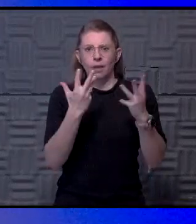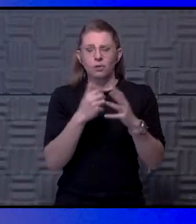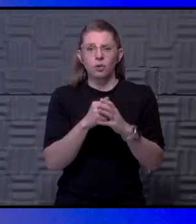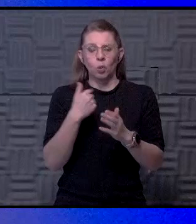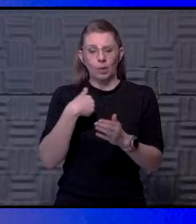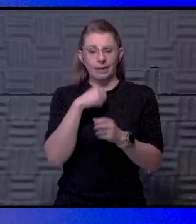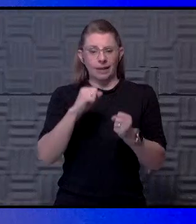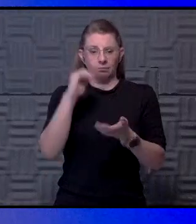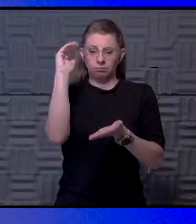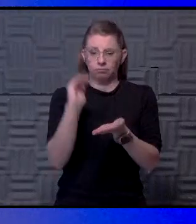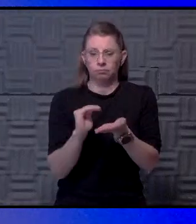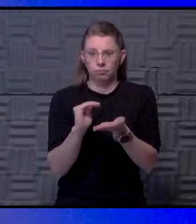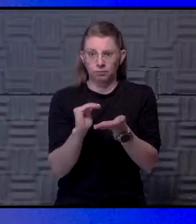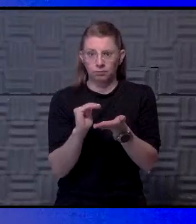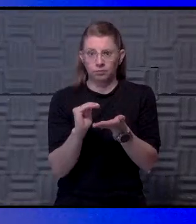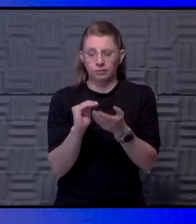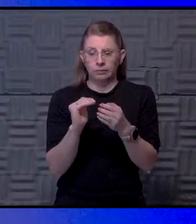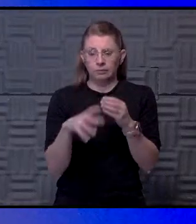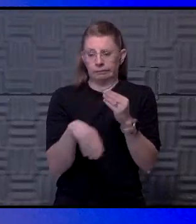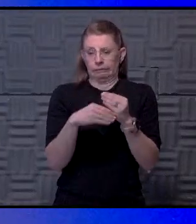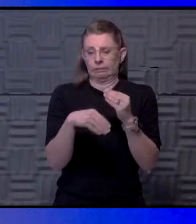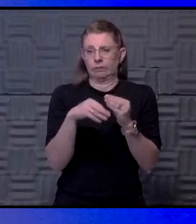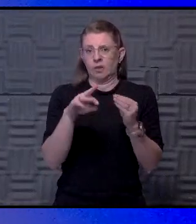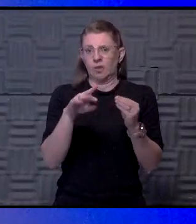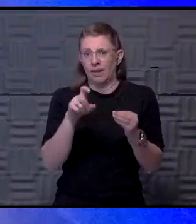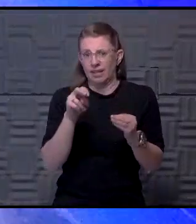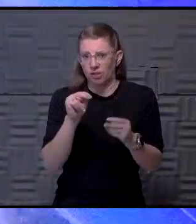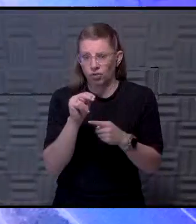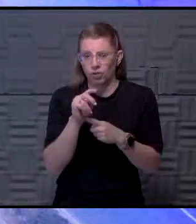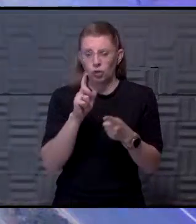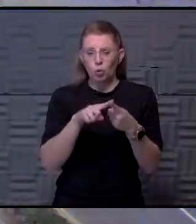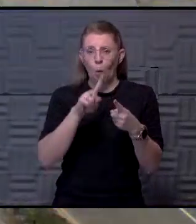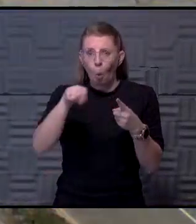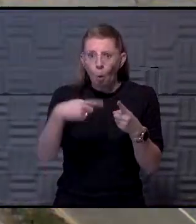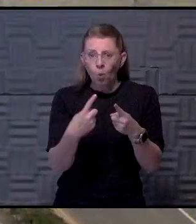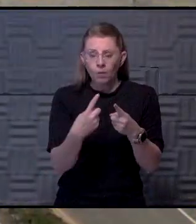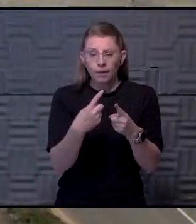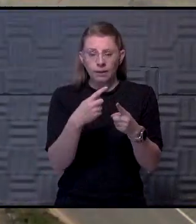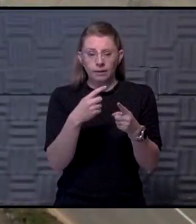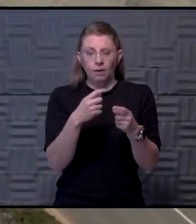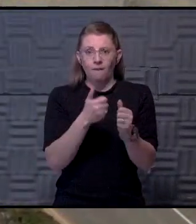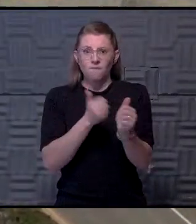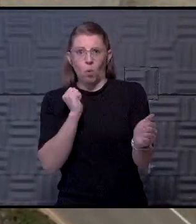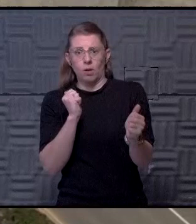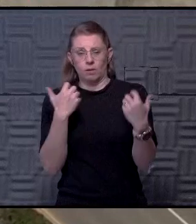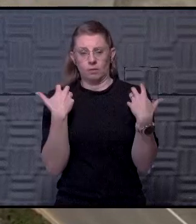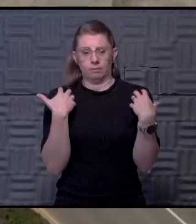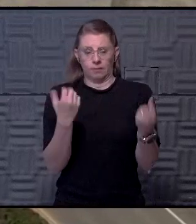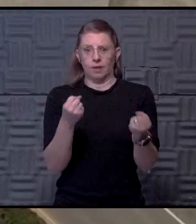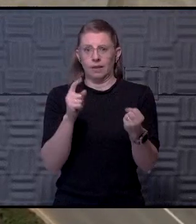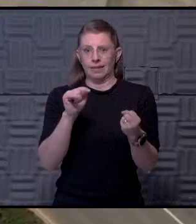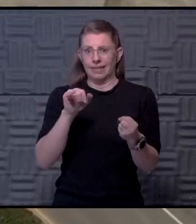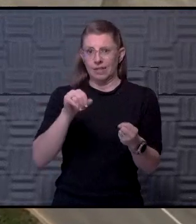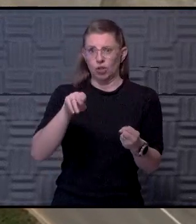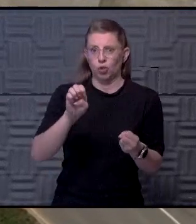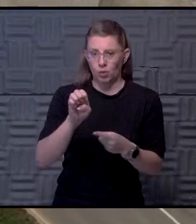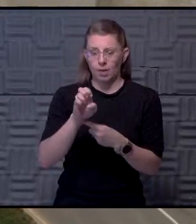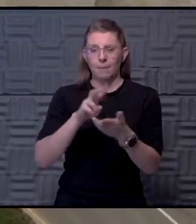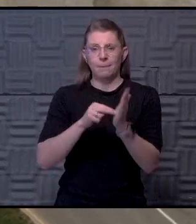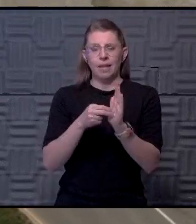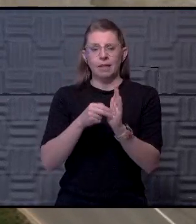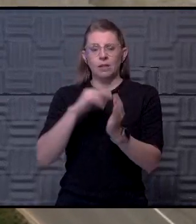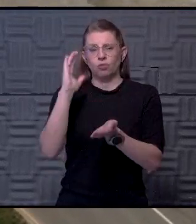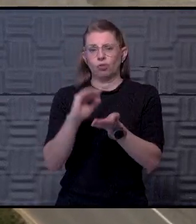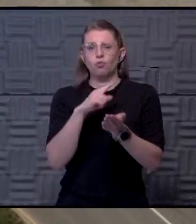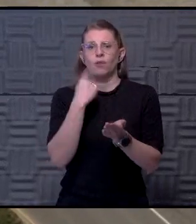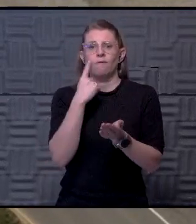or decrease the excess radiation to normal healthy tissues. And therefore, we hope that may decrease the risk of long-term effects. In